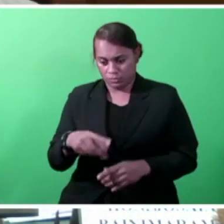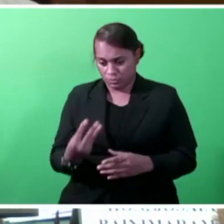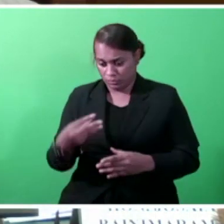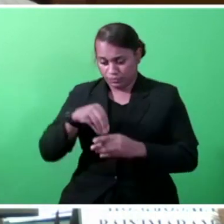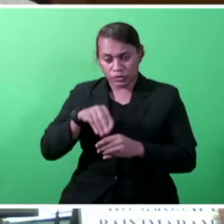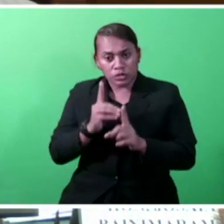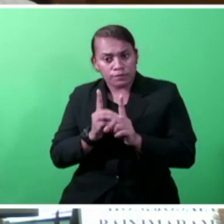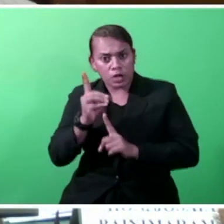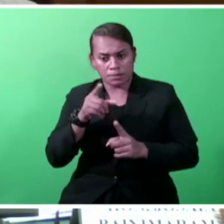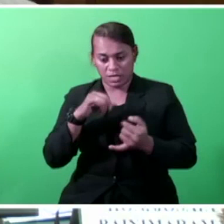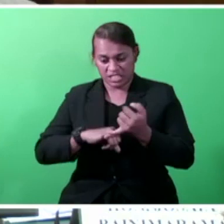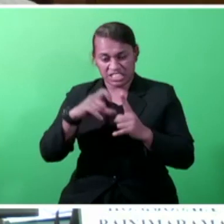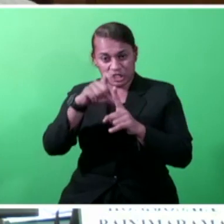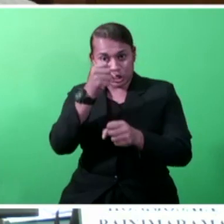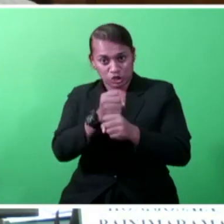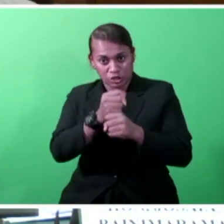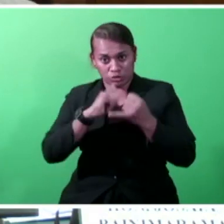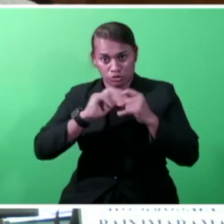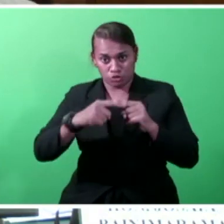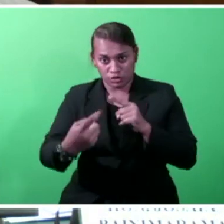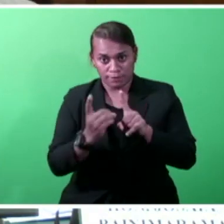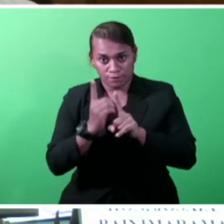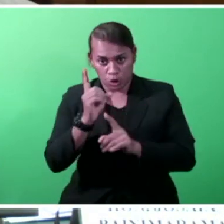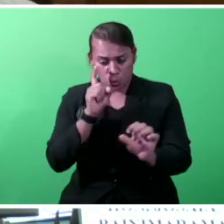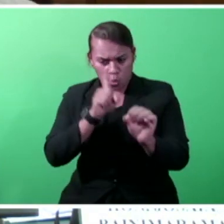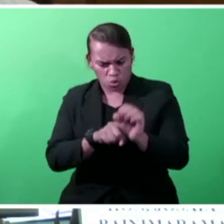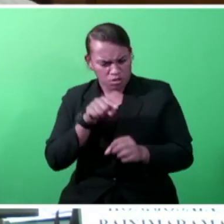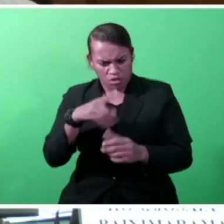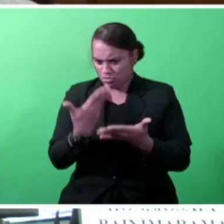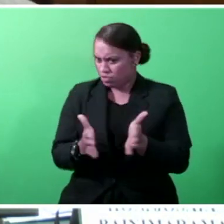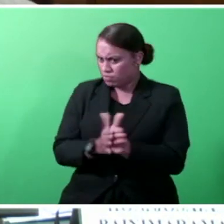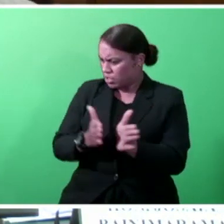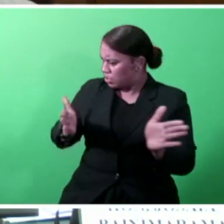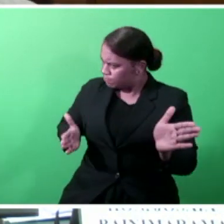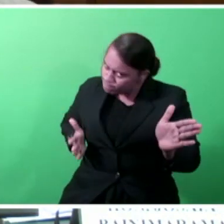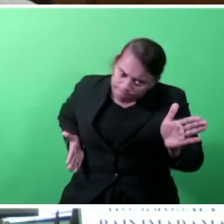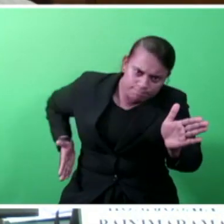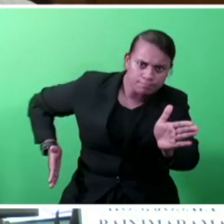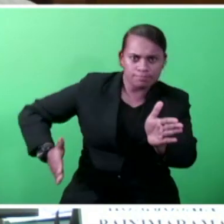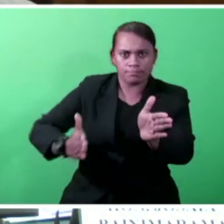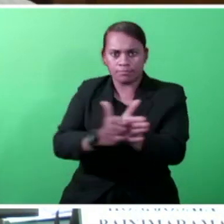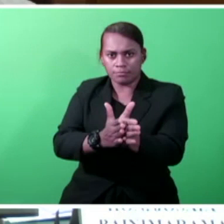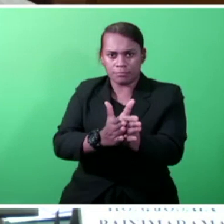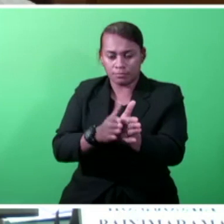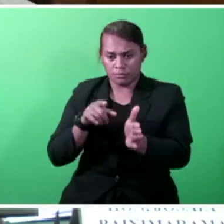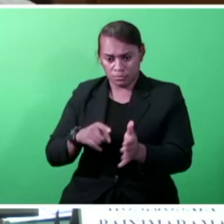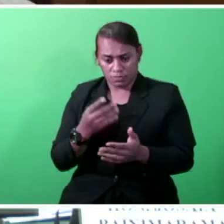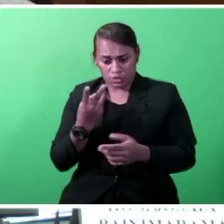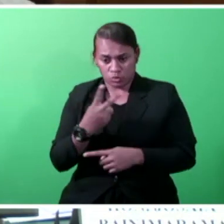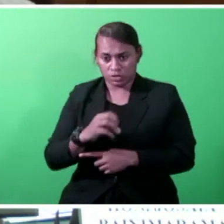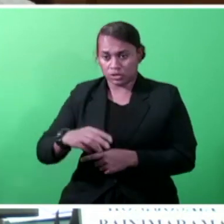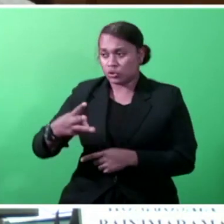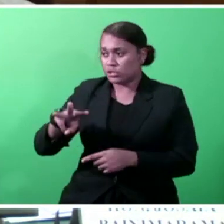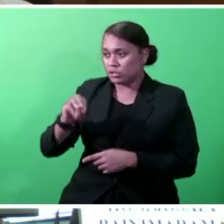under 2030 under the title of To Leave No One Behind, again under Target 16.9, the 2030 Agenda calls on states to provide a